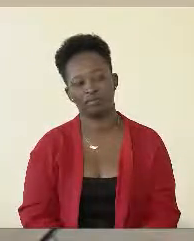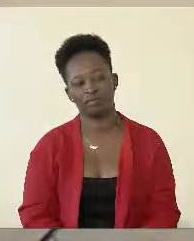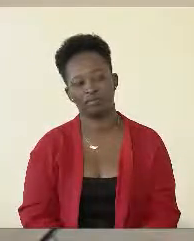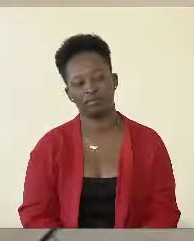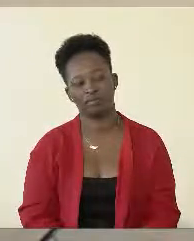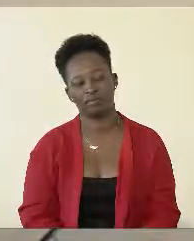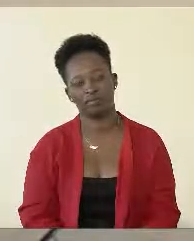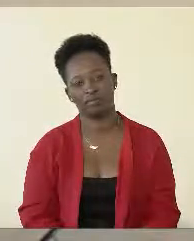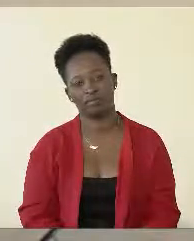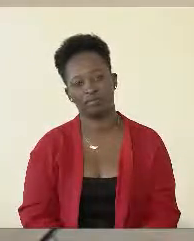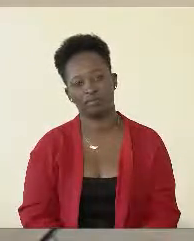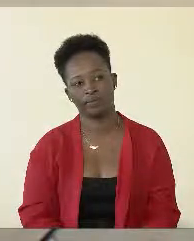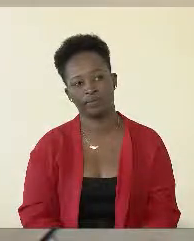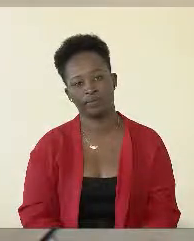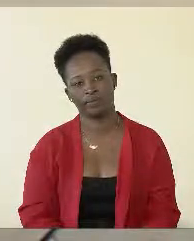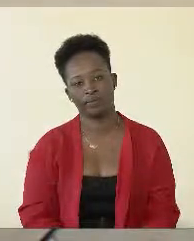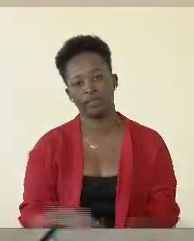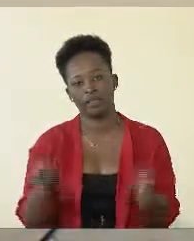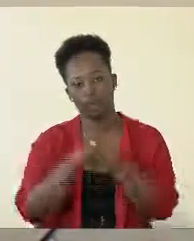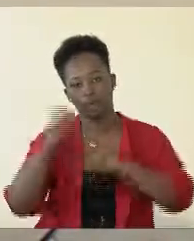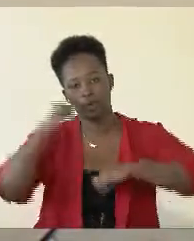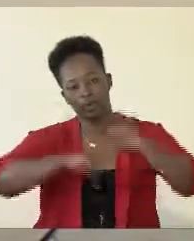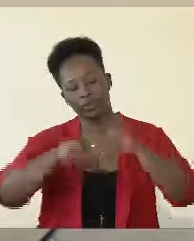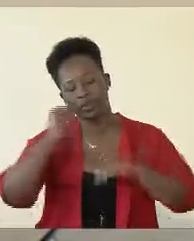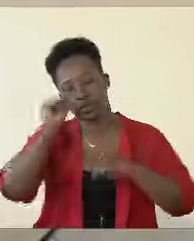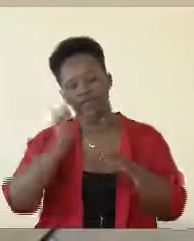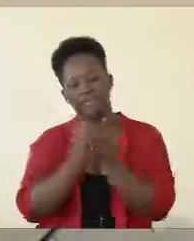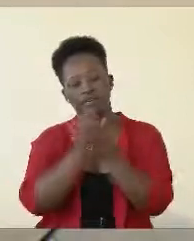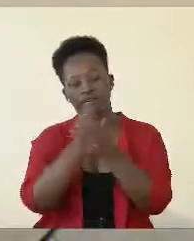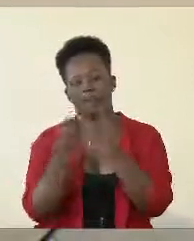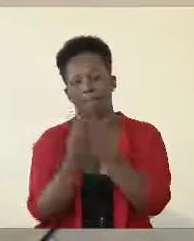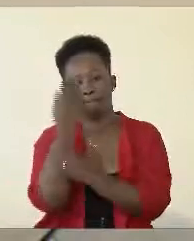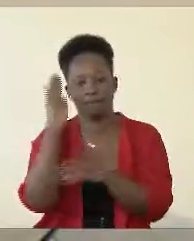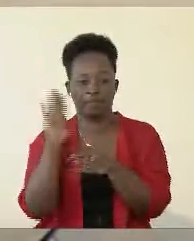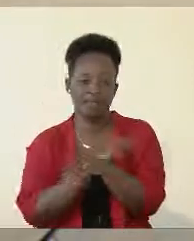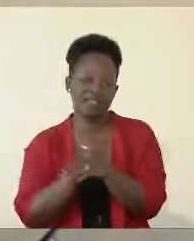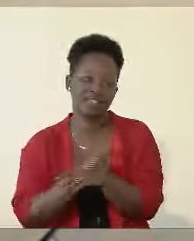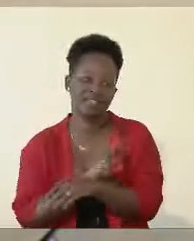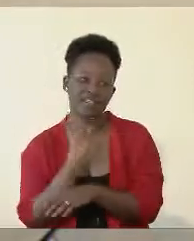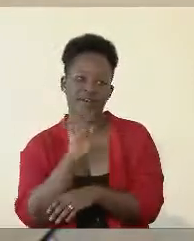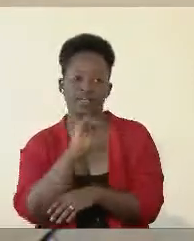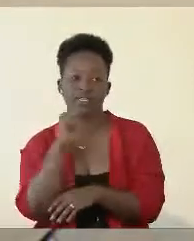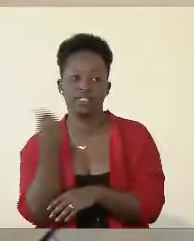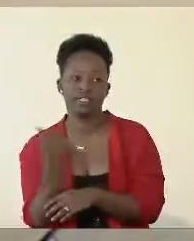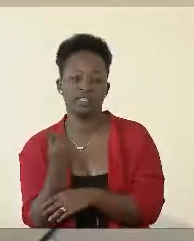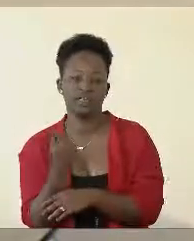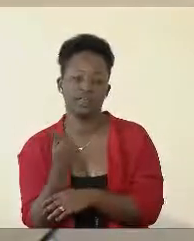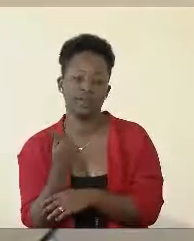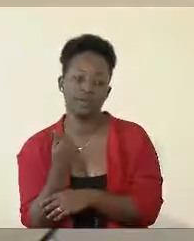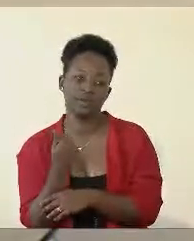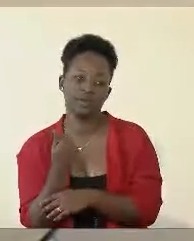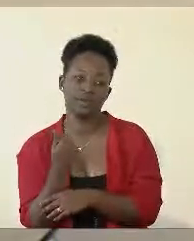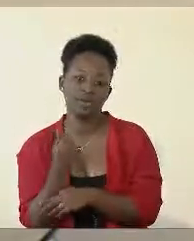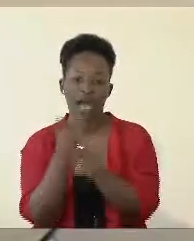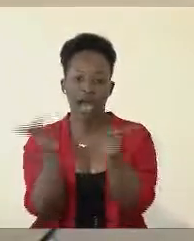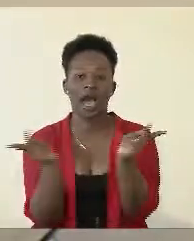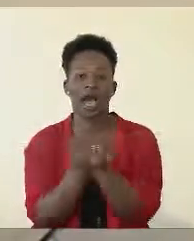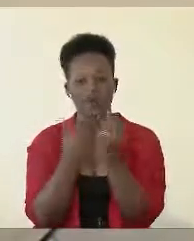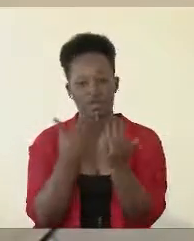and expansion of your business. Then you can talk about what your proper location. Proper